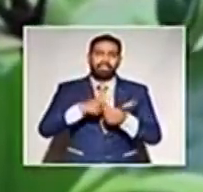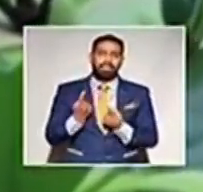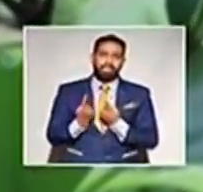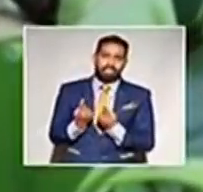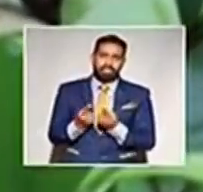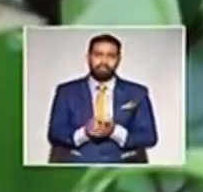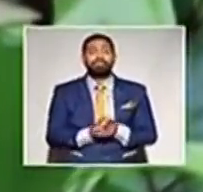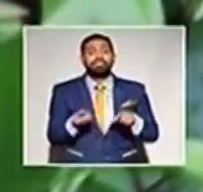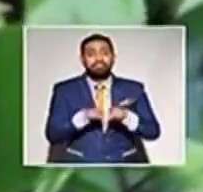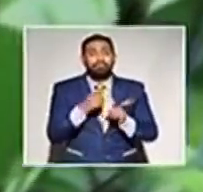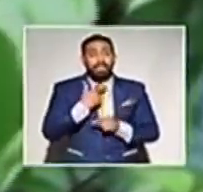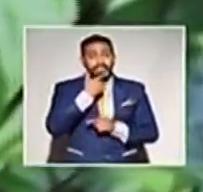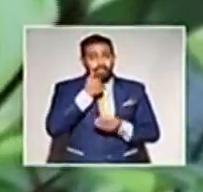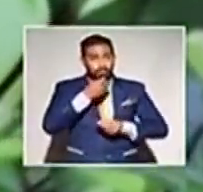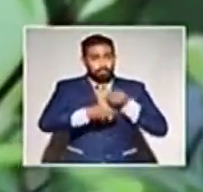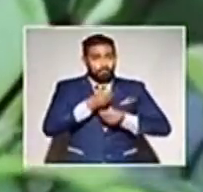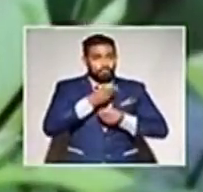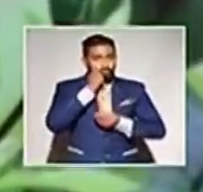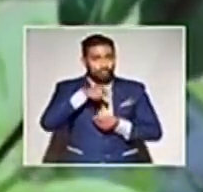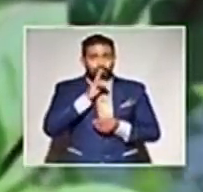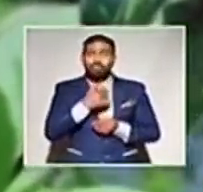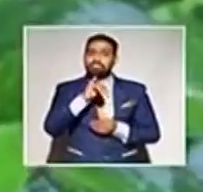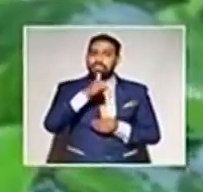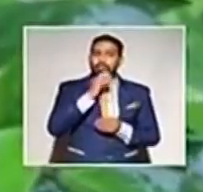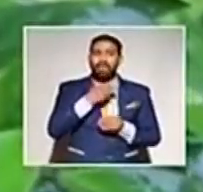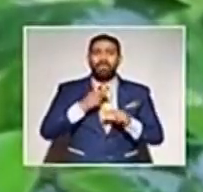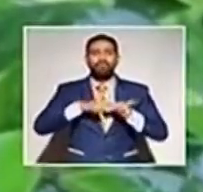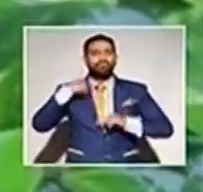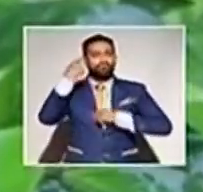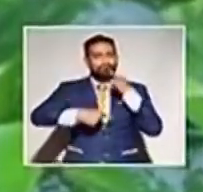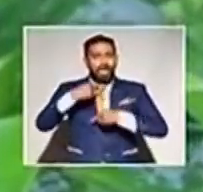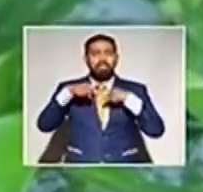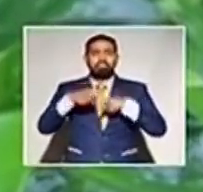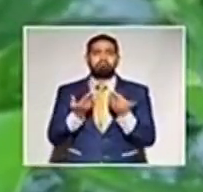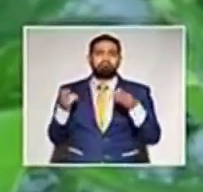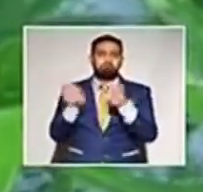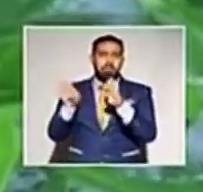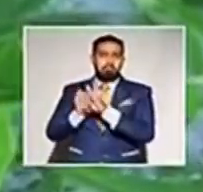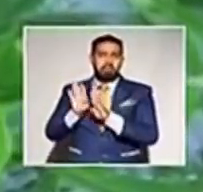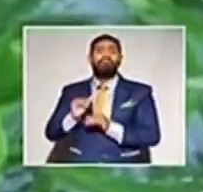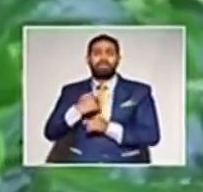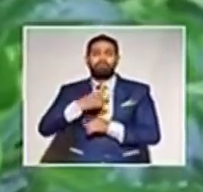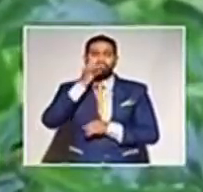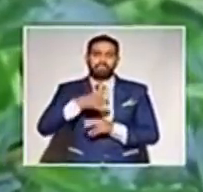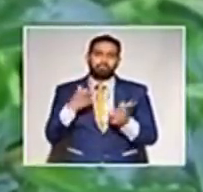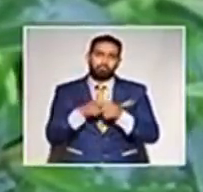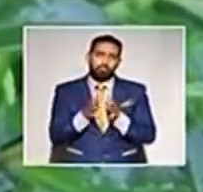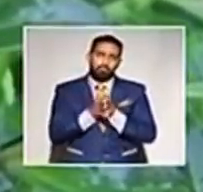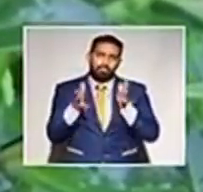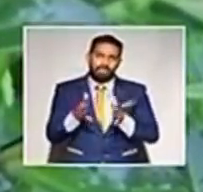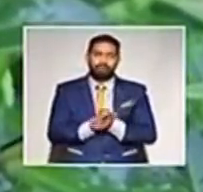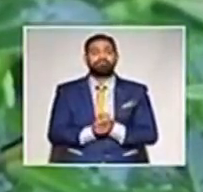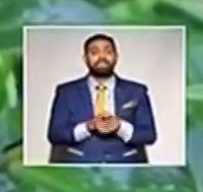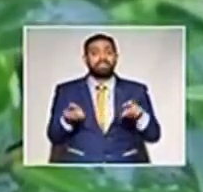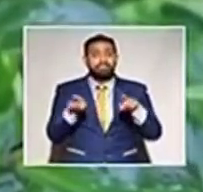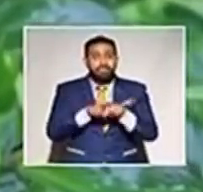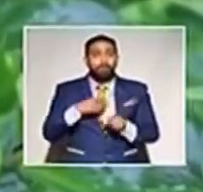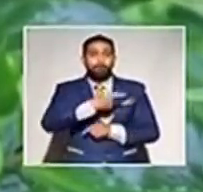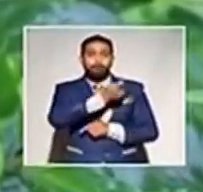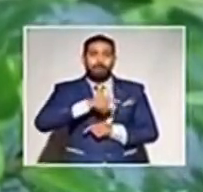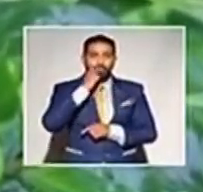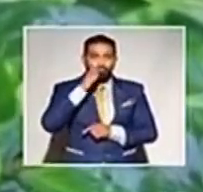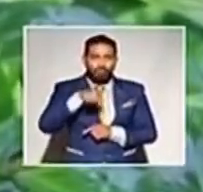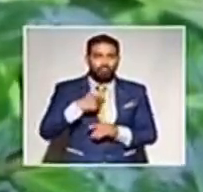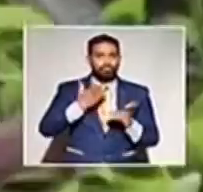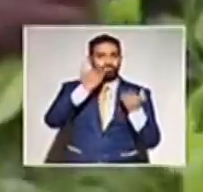likelihood of some factories closing down due to the current situation is real. The statement said the buyers and the exporters are affected by the lack of fuel